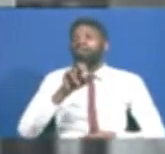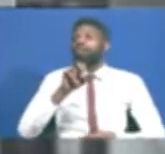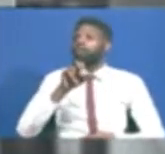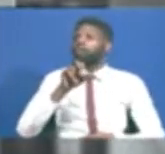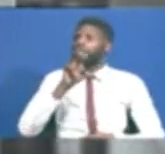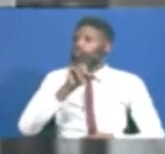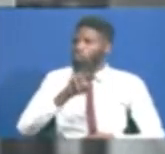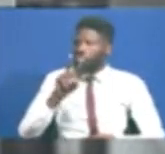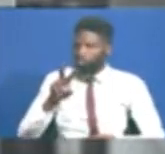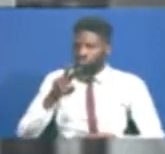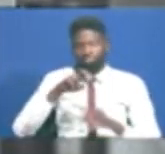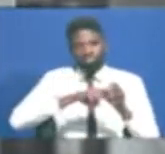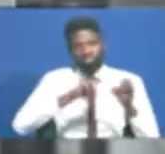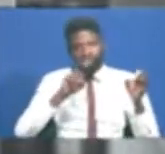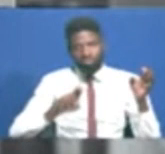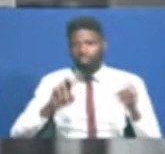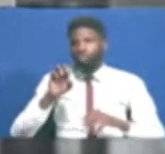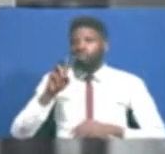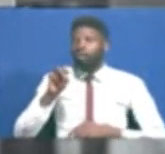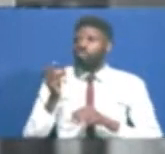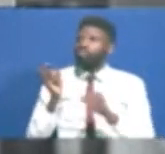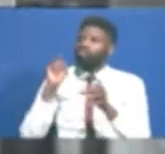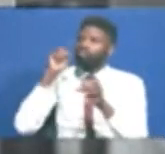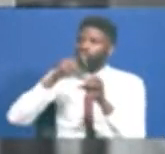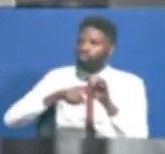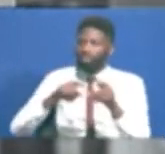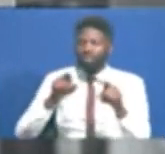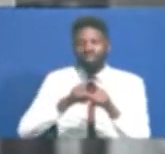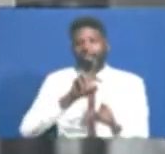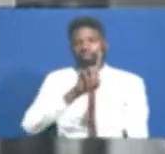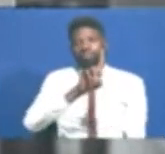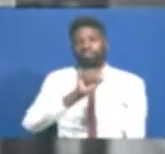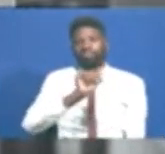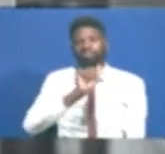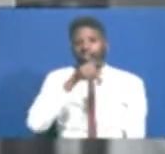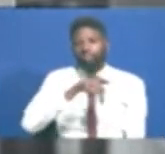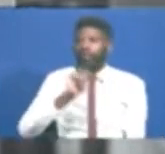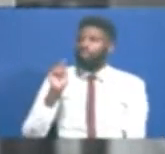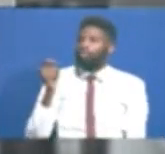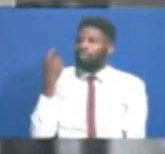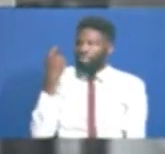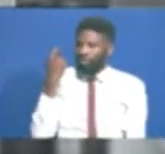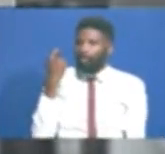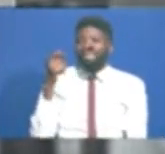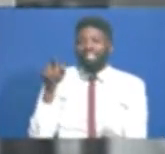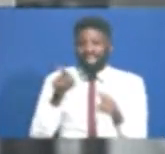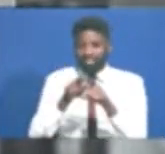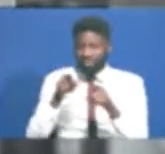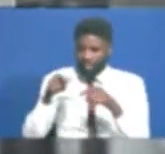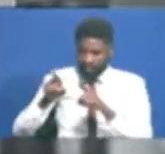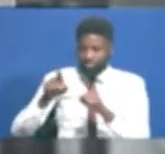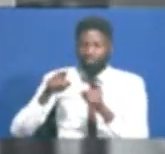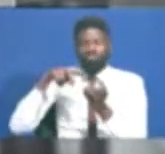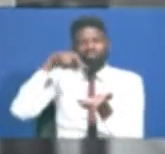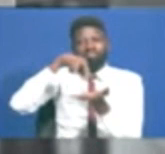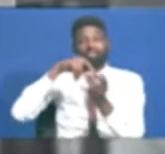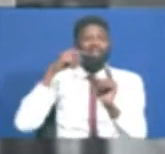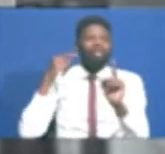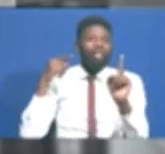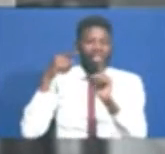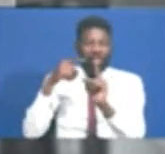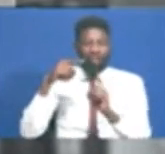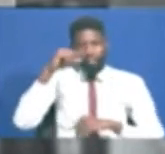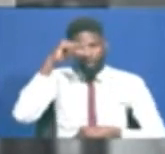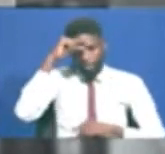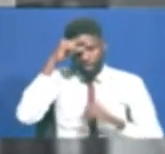decamped from ODM to the Democratic Action Party, DAP Kenya, on whose ticket the seasoned politician was vying for the Kisii